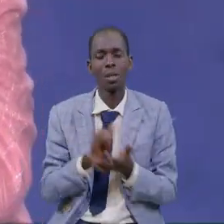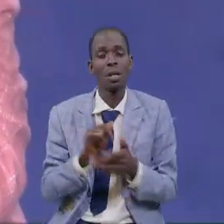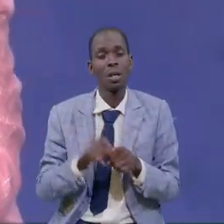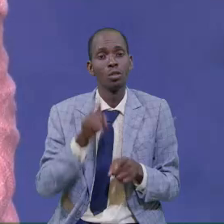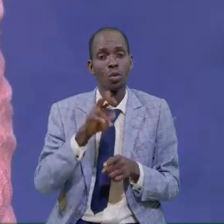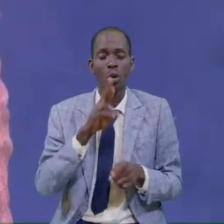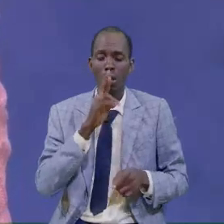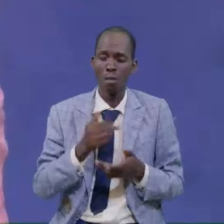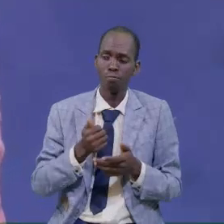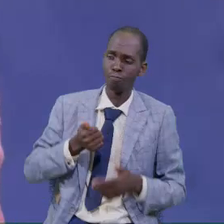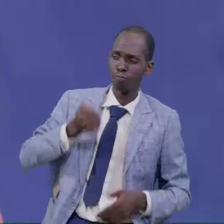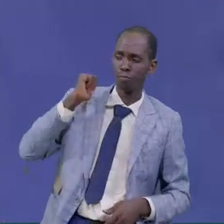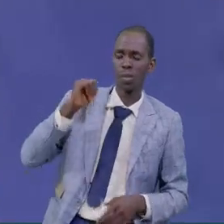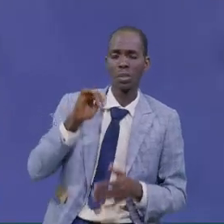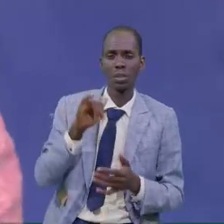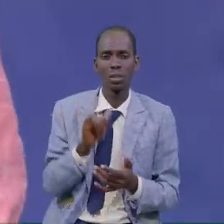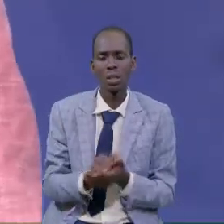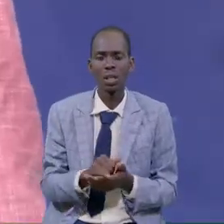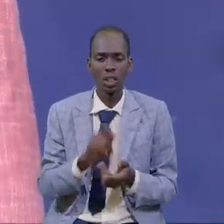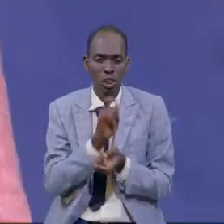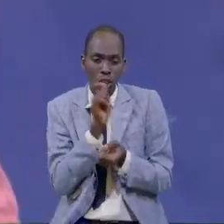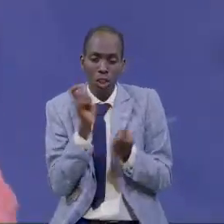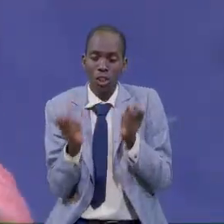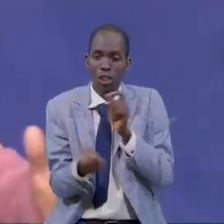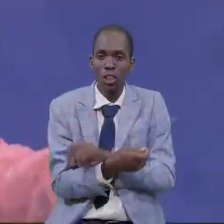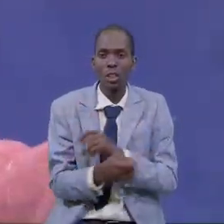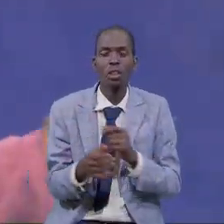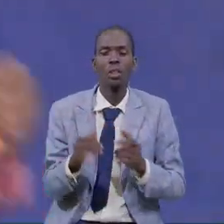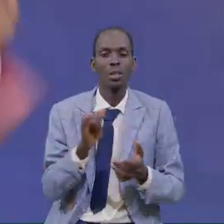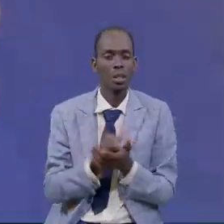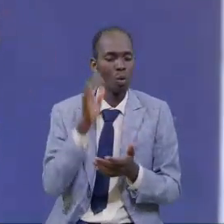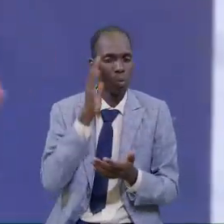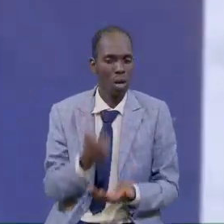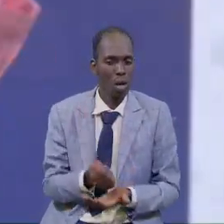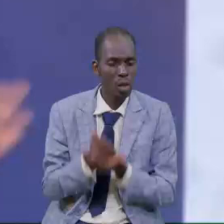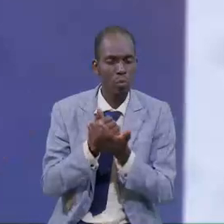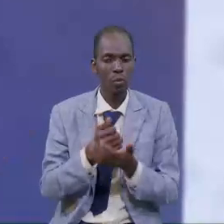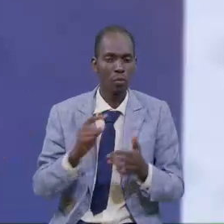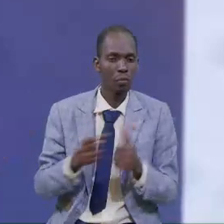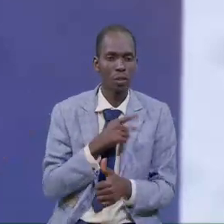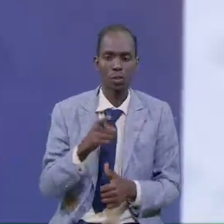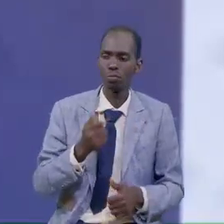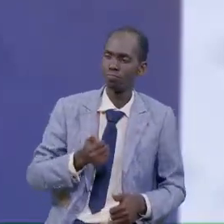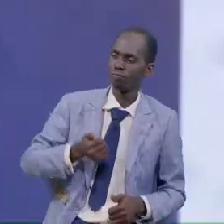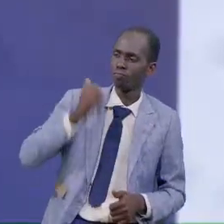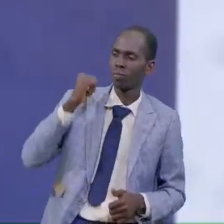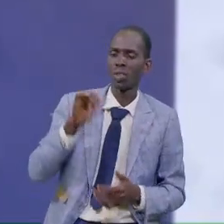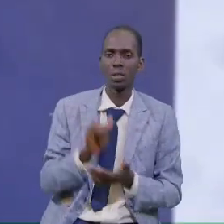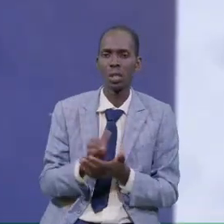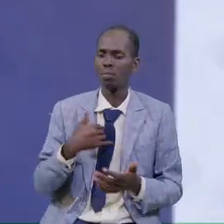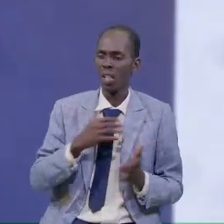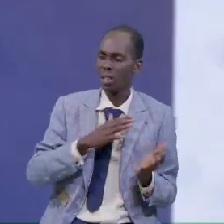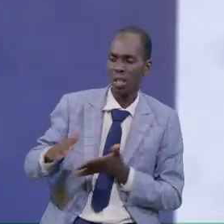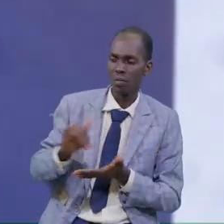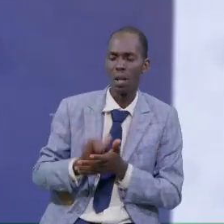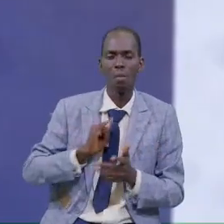change that will take place first, and you're resisting that. And then, I want to go to the world and change the world. I say,